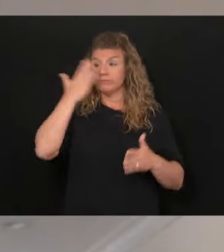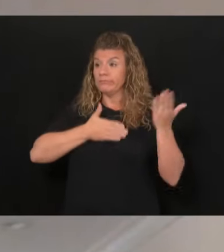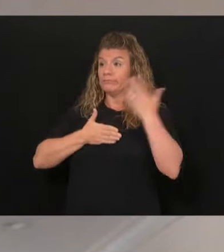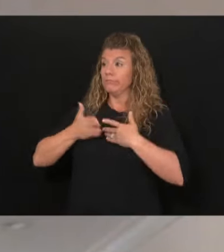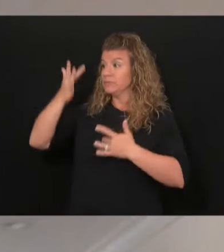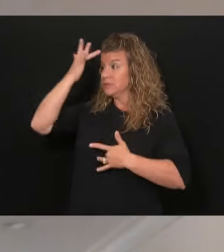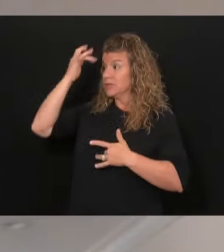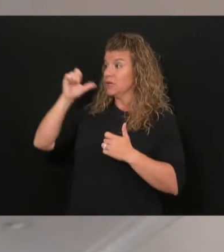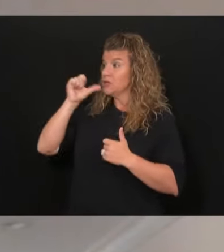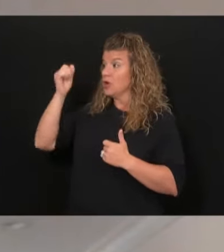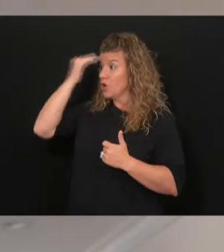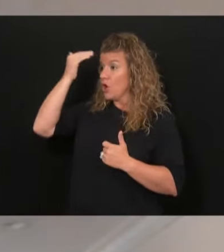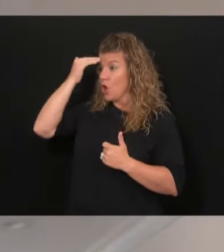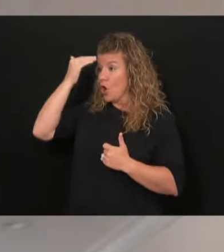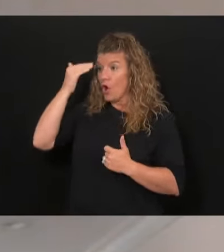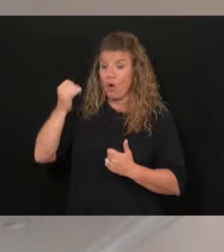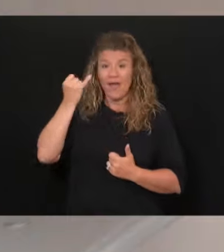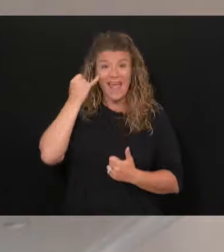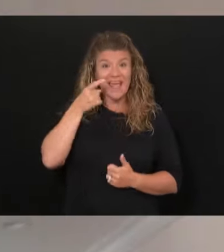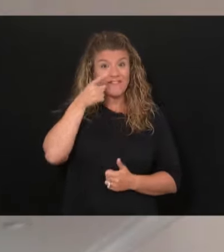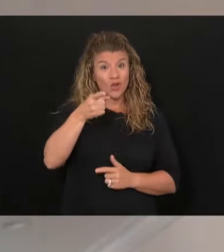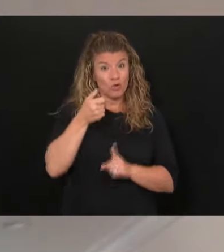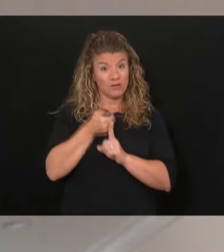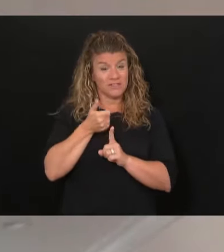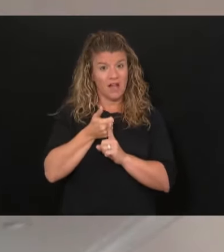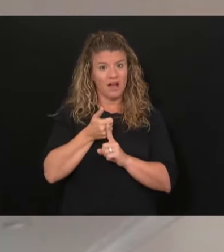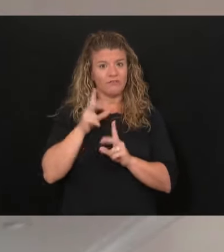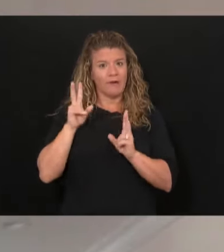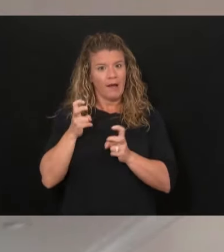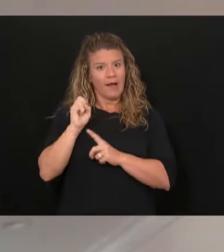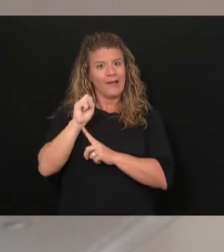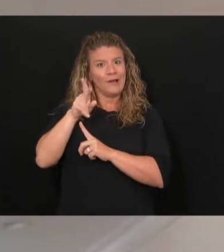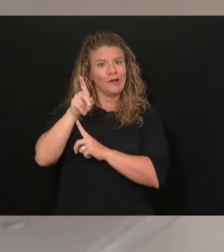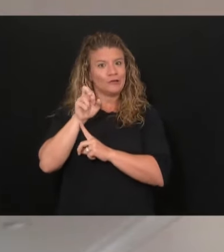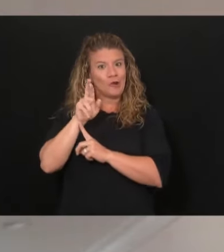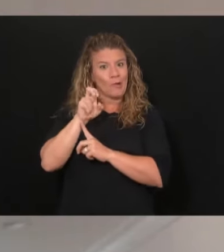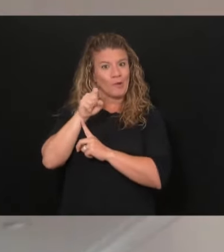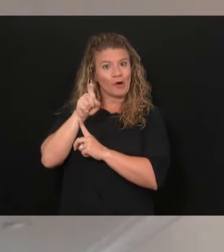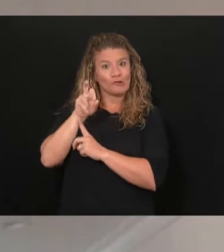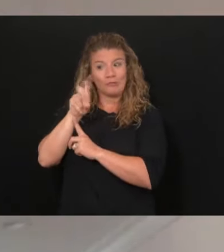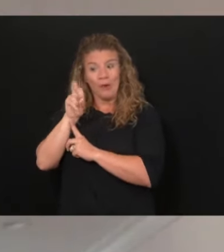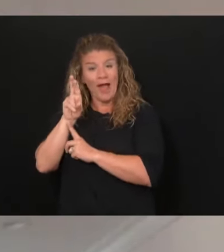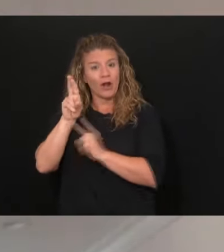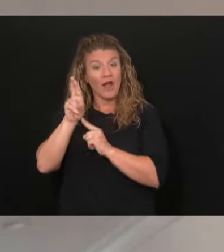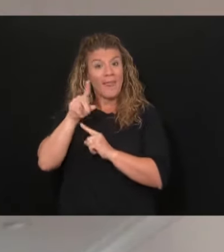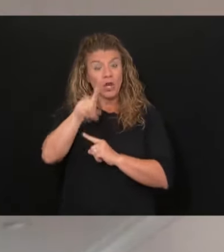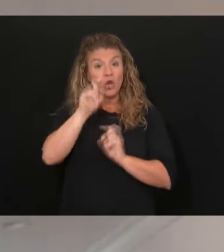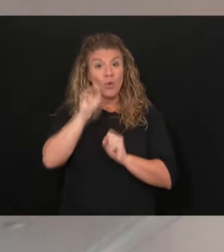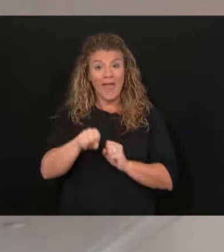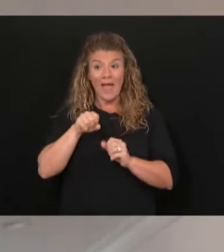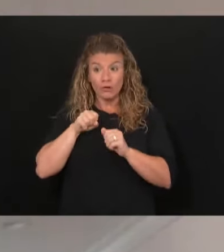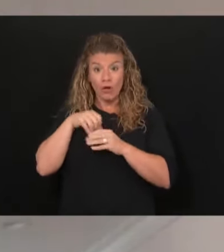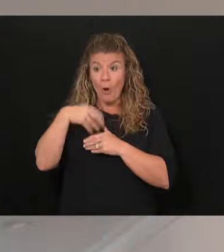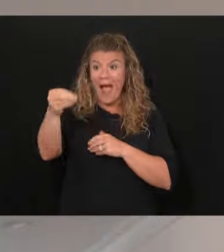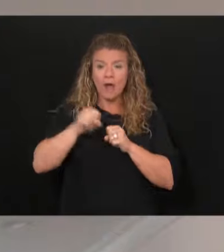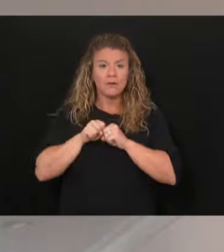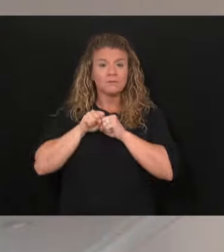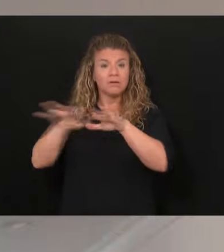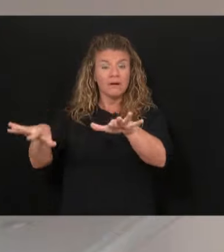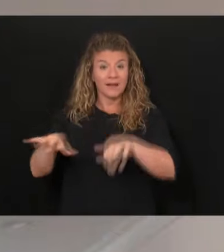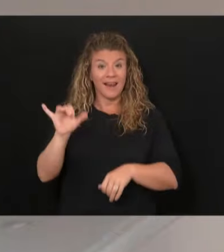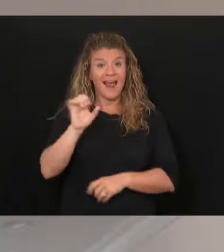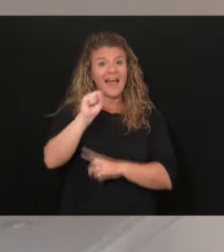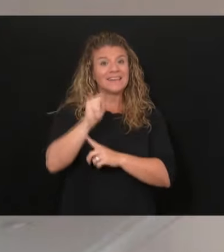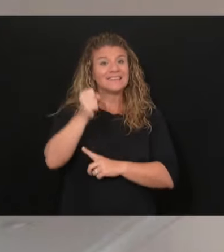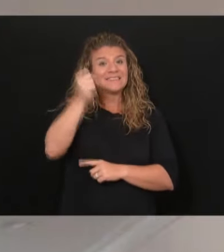infected, if we're a super spreader, could spread to a lot of people. And in South Korea, one person led to thousands of people